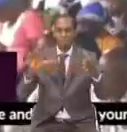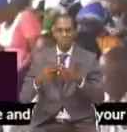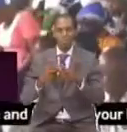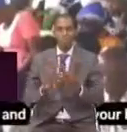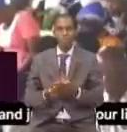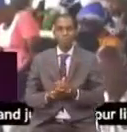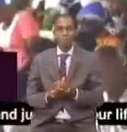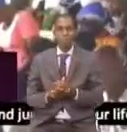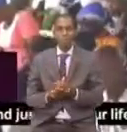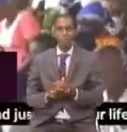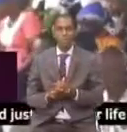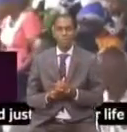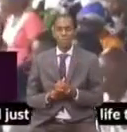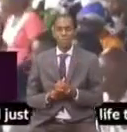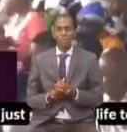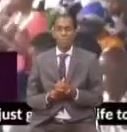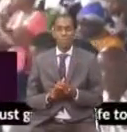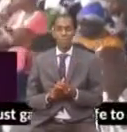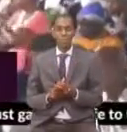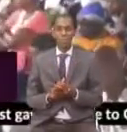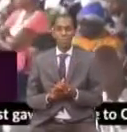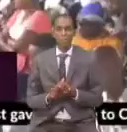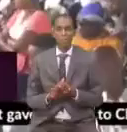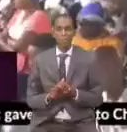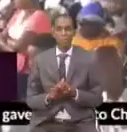On my left-hand side, if you are finished, wave your hand.